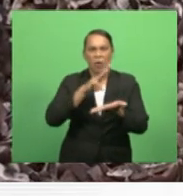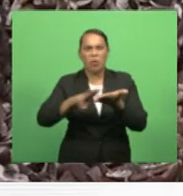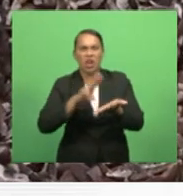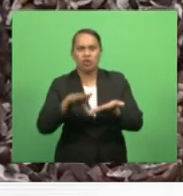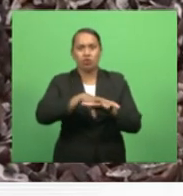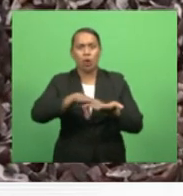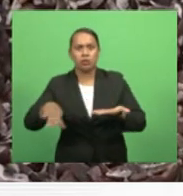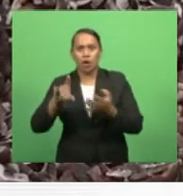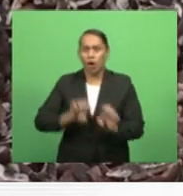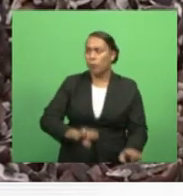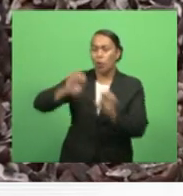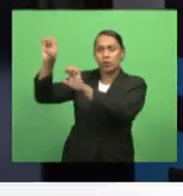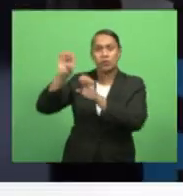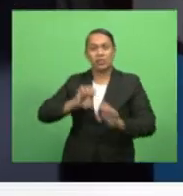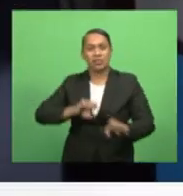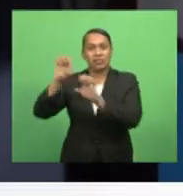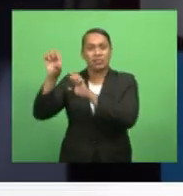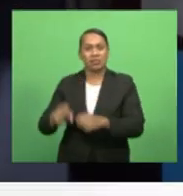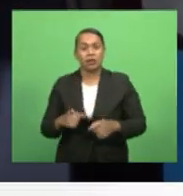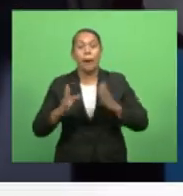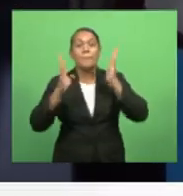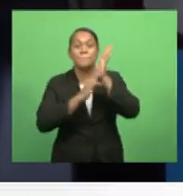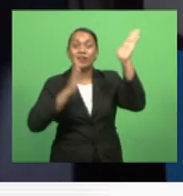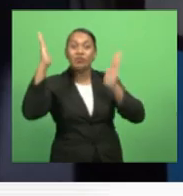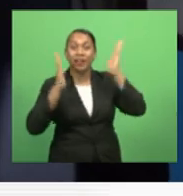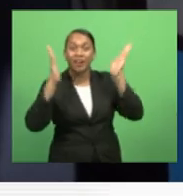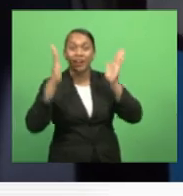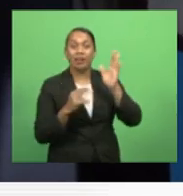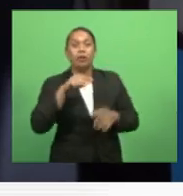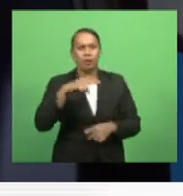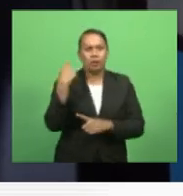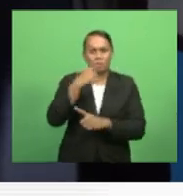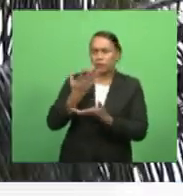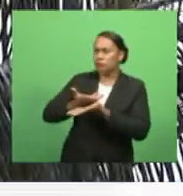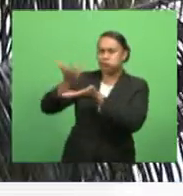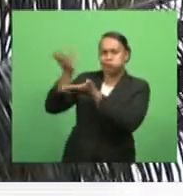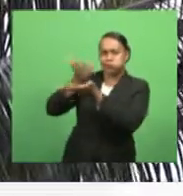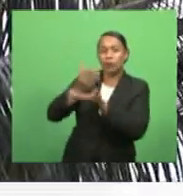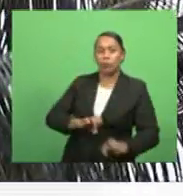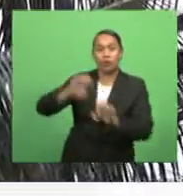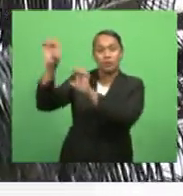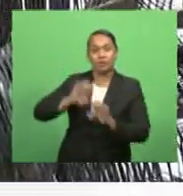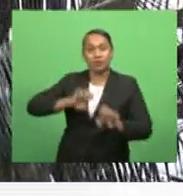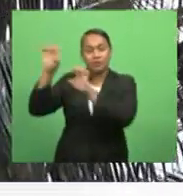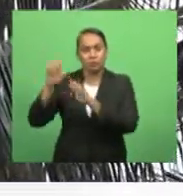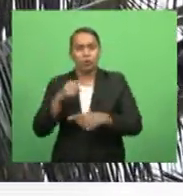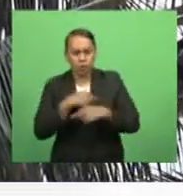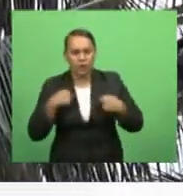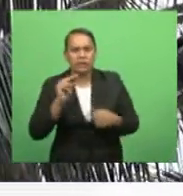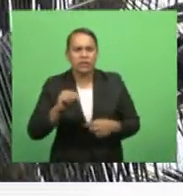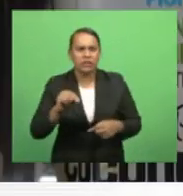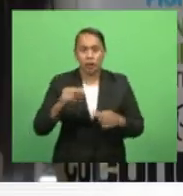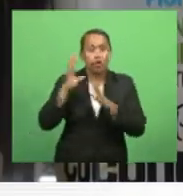currently is Malaysia, where 80% crude oil is exported. Sharma says with a consistent supply of copra, they are now focusing